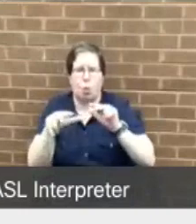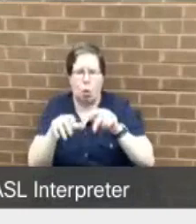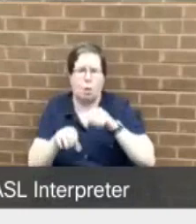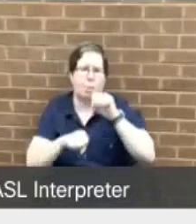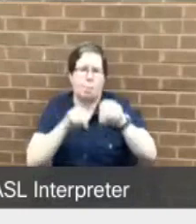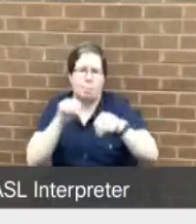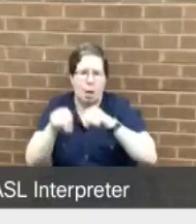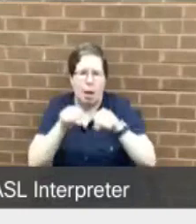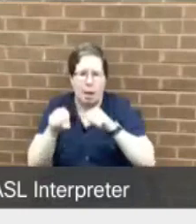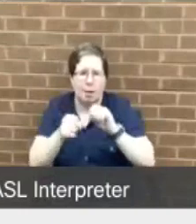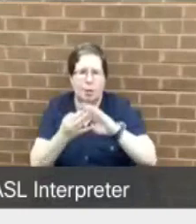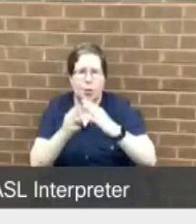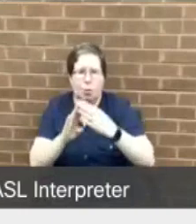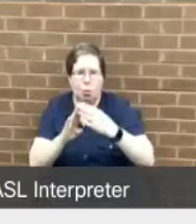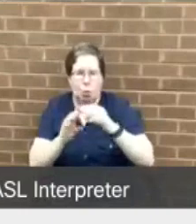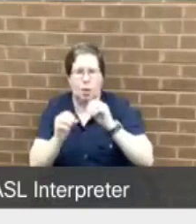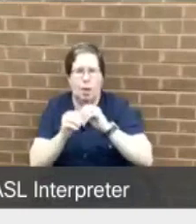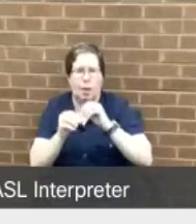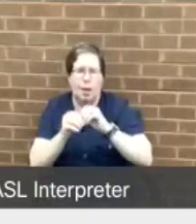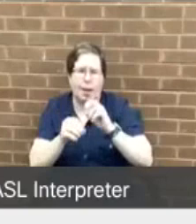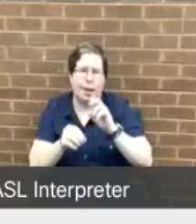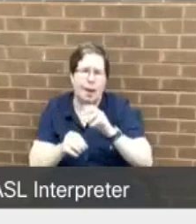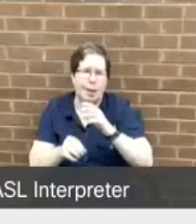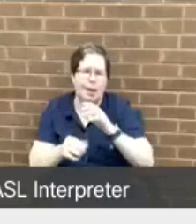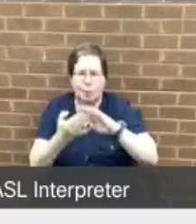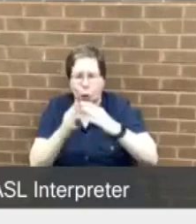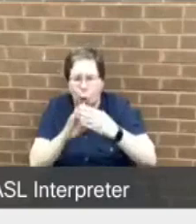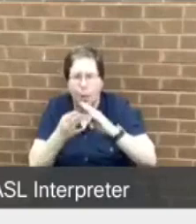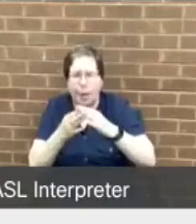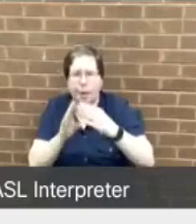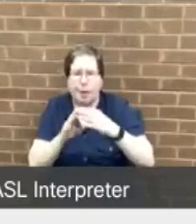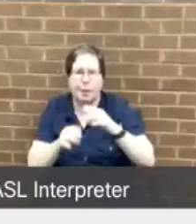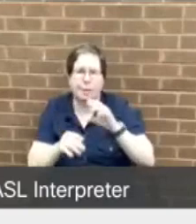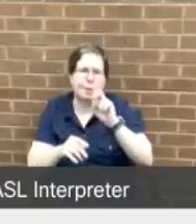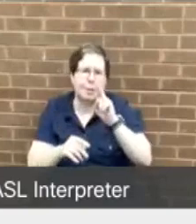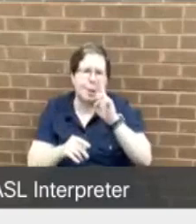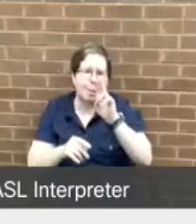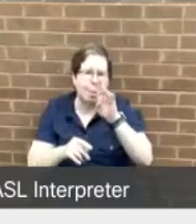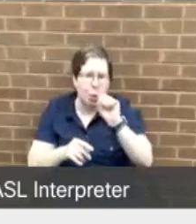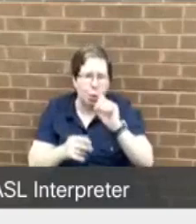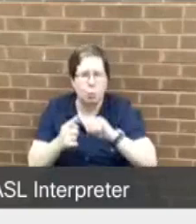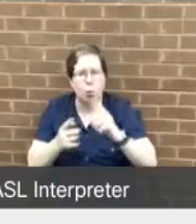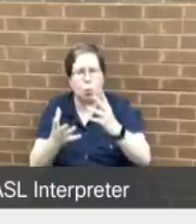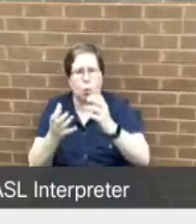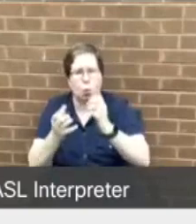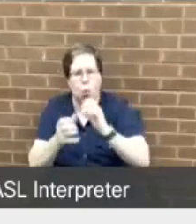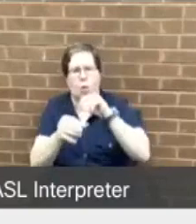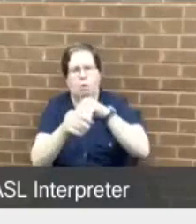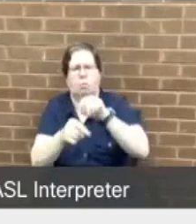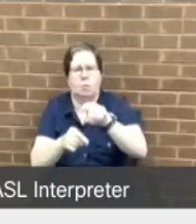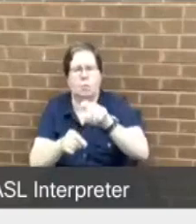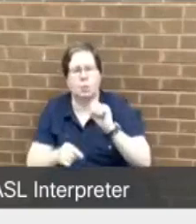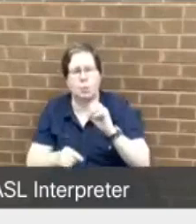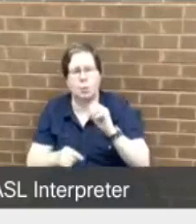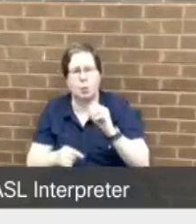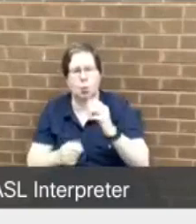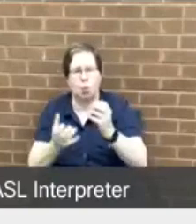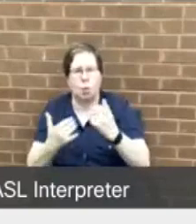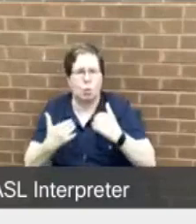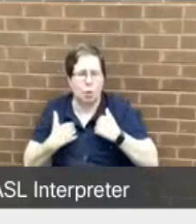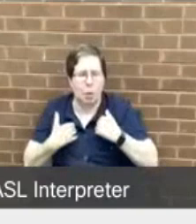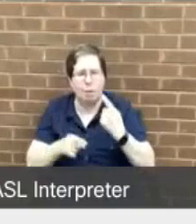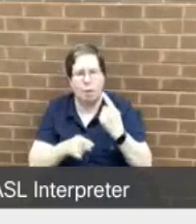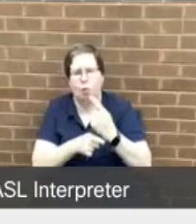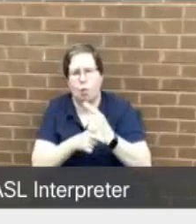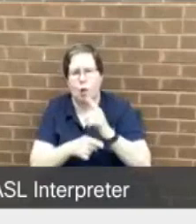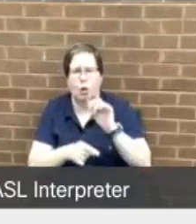bikeable community in an urban, suburban type area, we don't want to have an interstate tool set there. So we want to make sure that you have the right set of